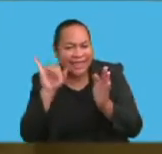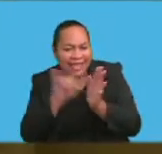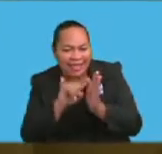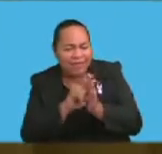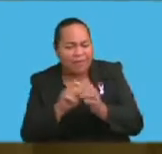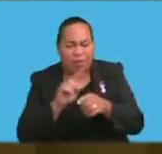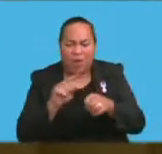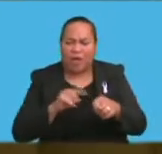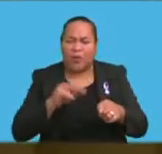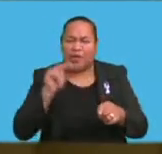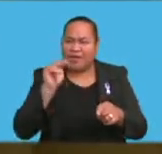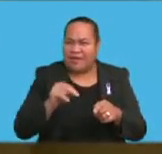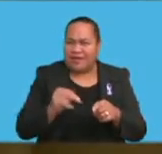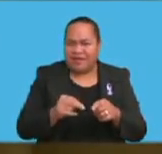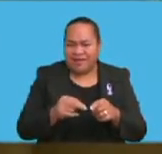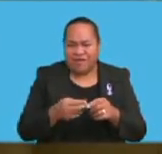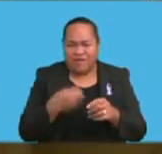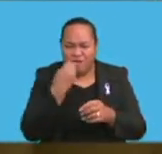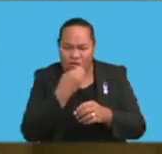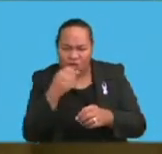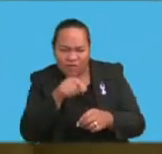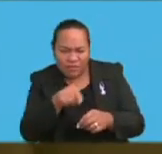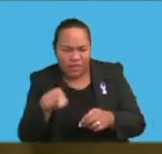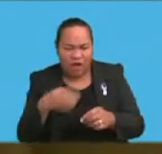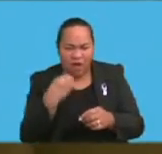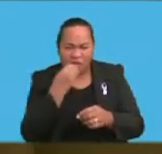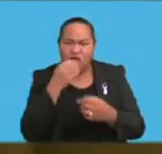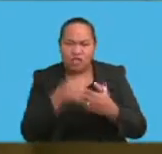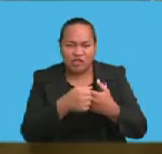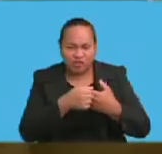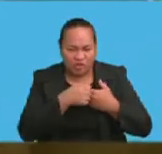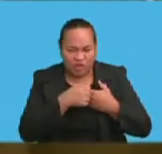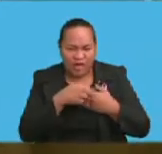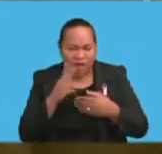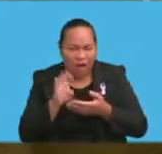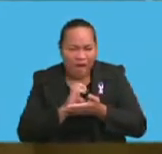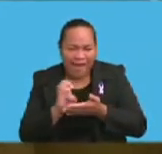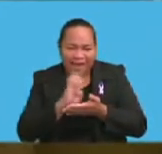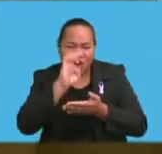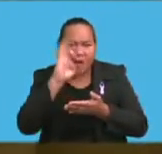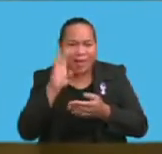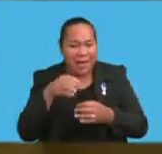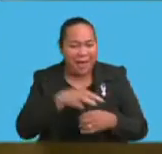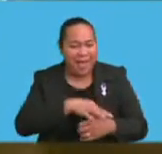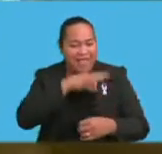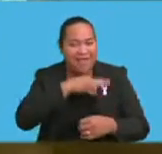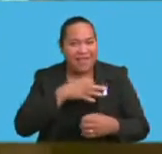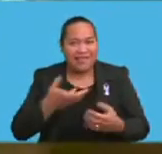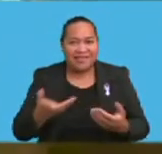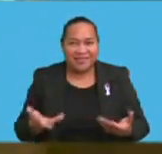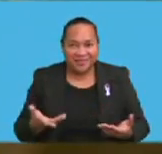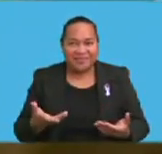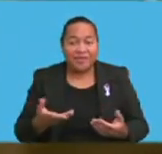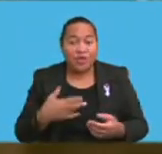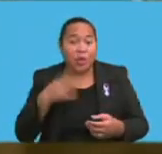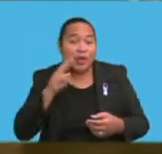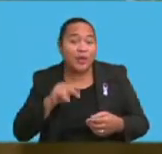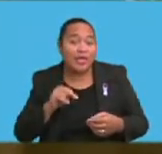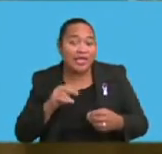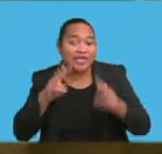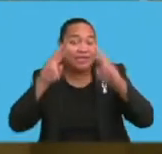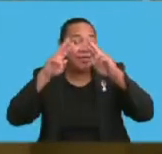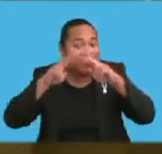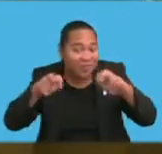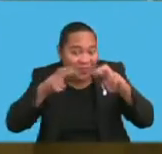food security and, of course, what's for our economic benefits as well. So when we are doing research, particularly